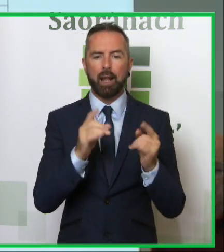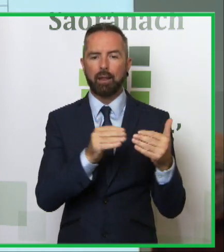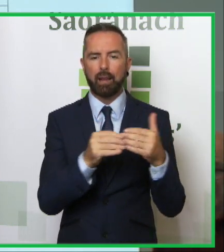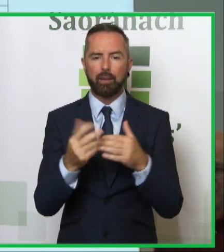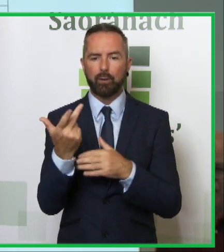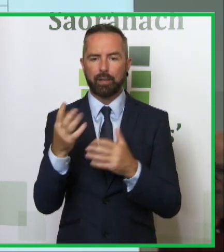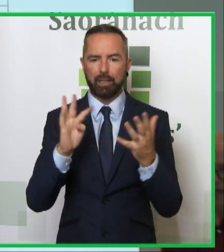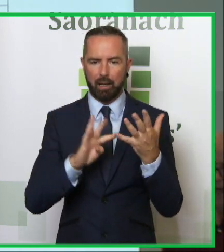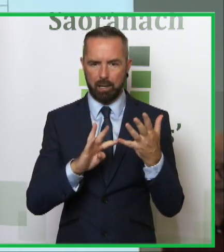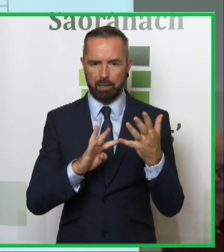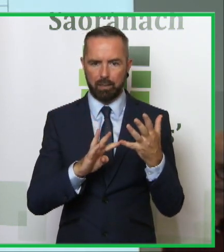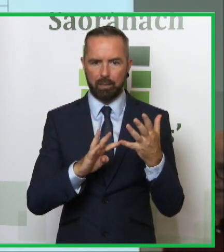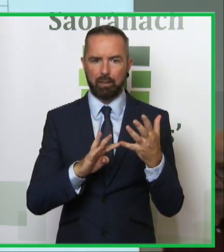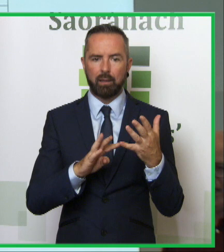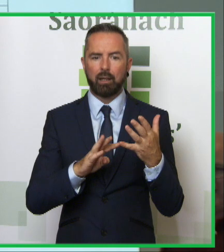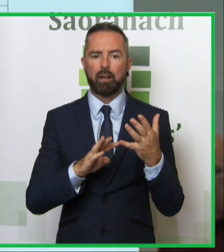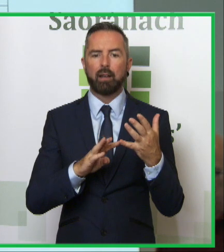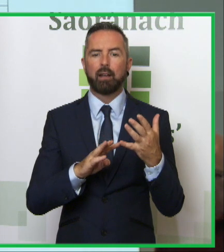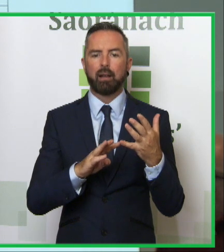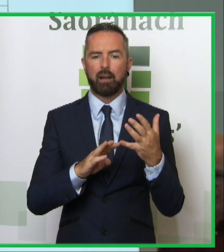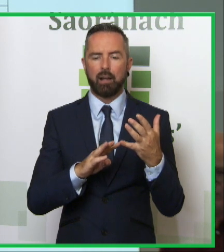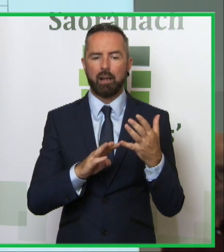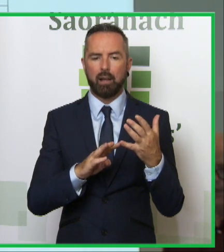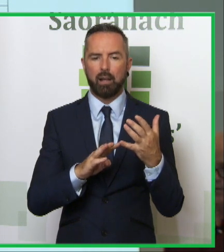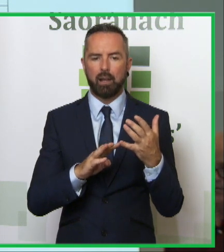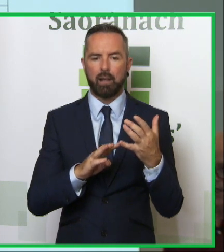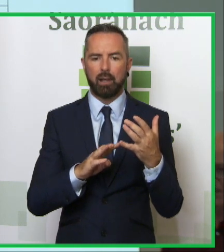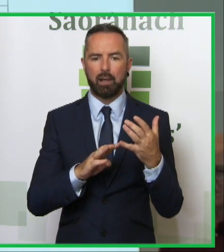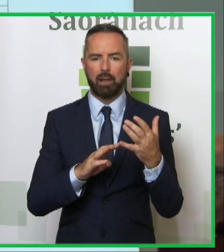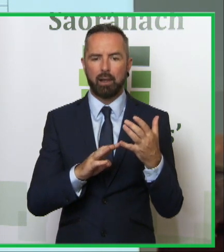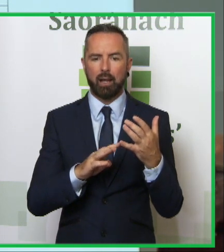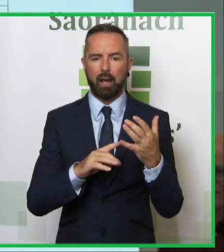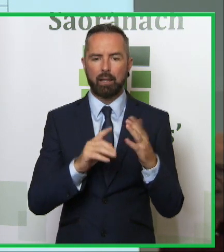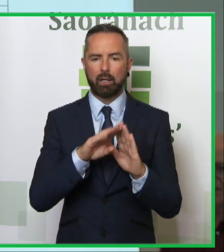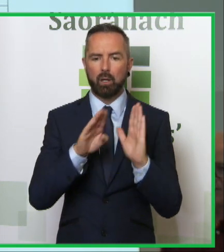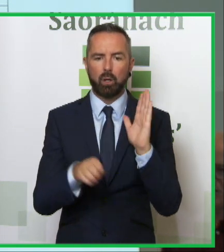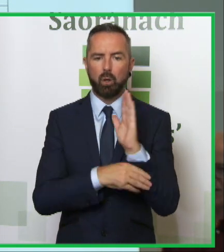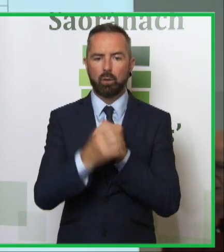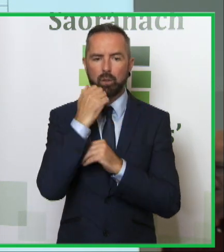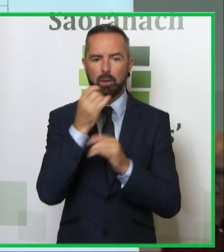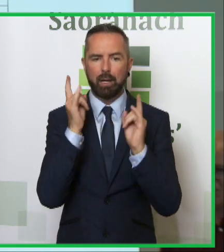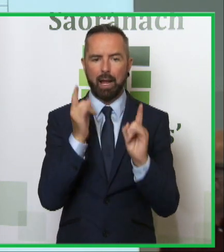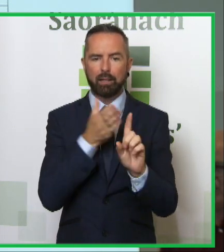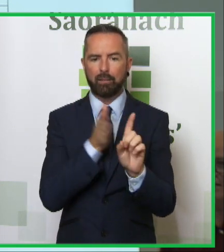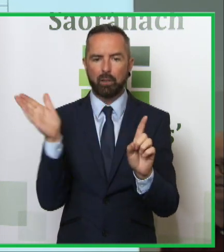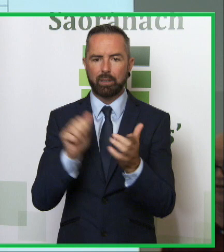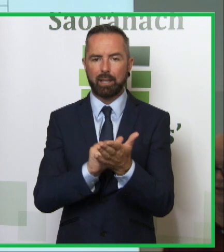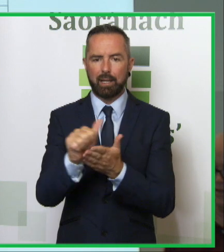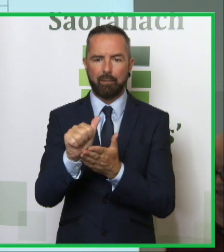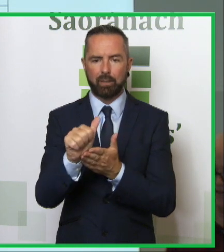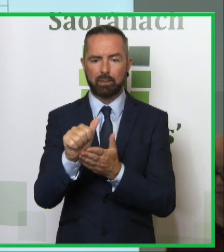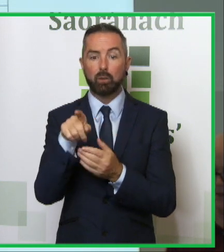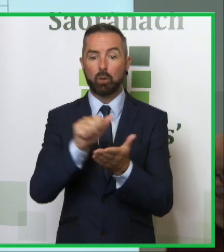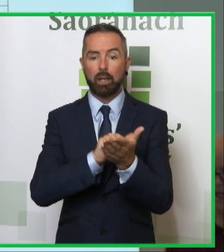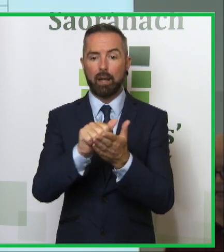with 39, and at the bottom of the list is health diversion at 11. So we divide